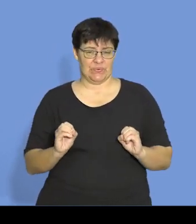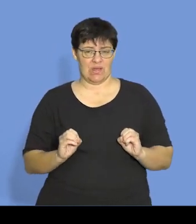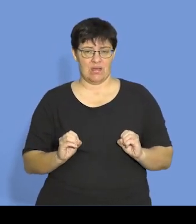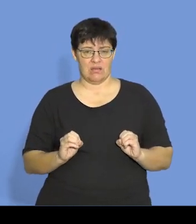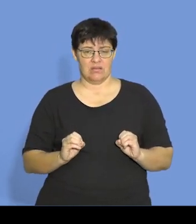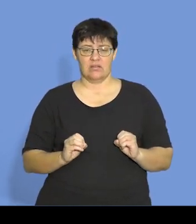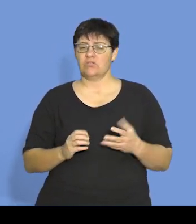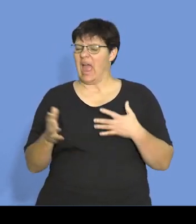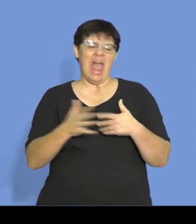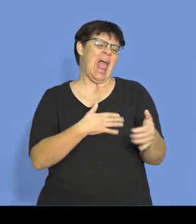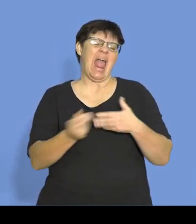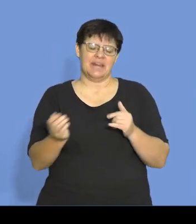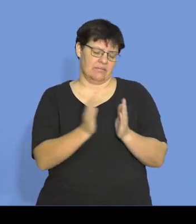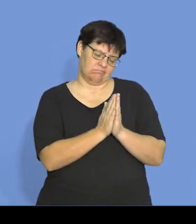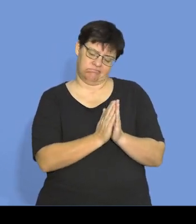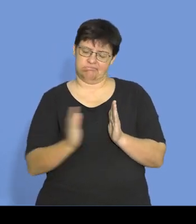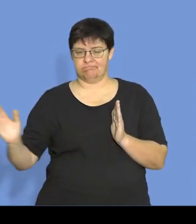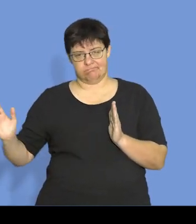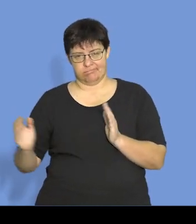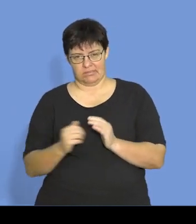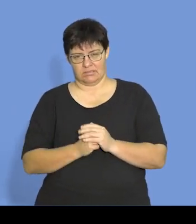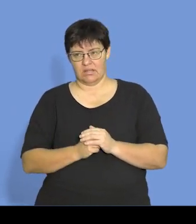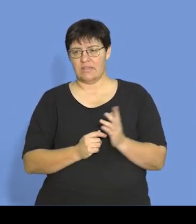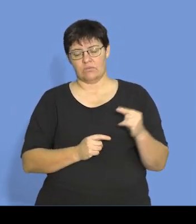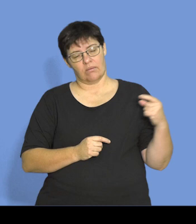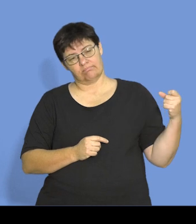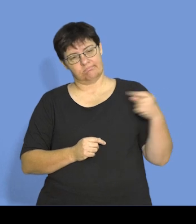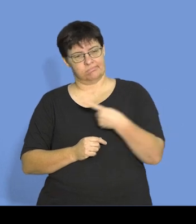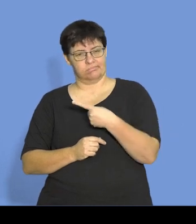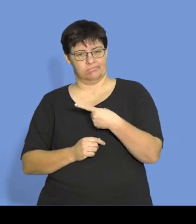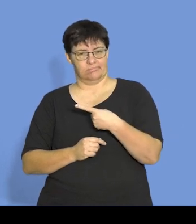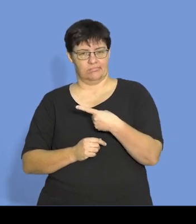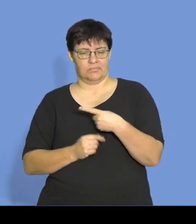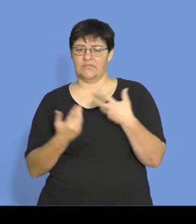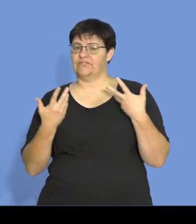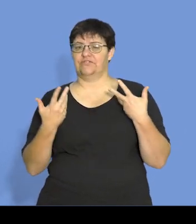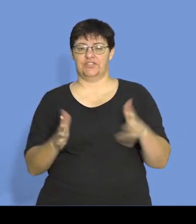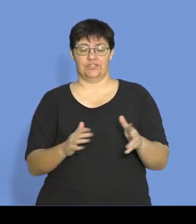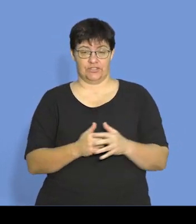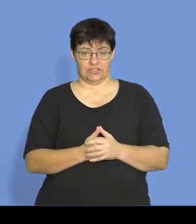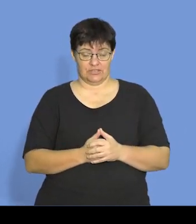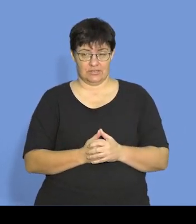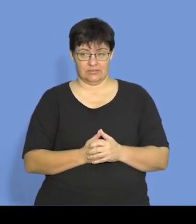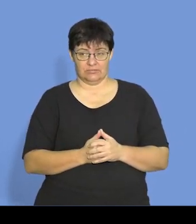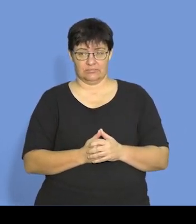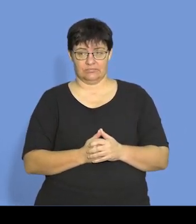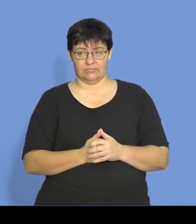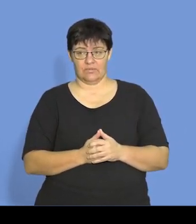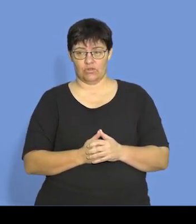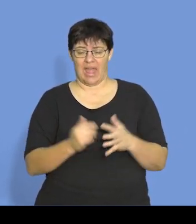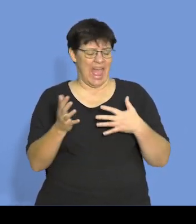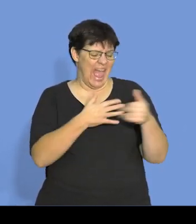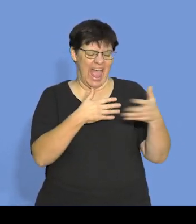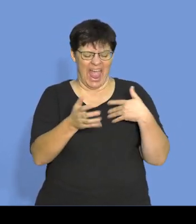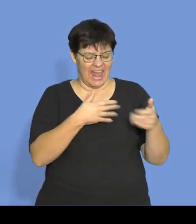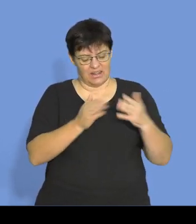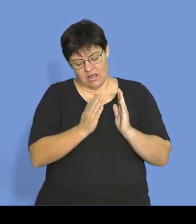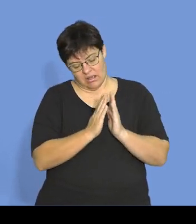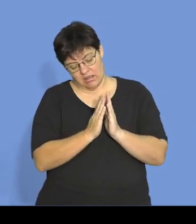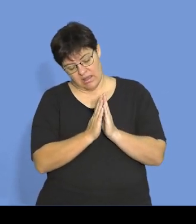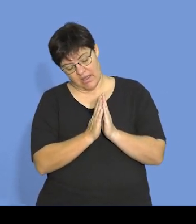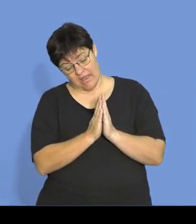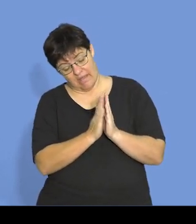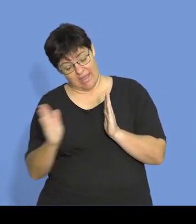must I end at. Hence, my arrow just points to the right-hand side of 5. So everything that I have